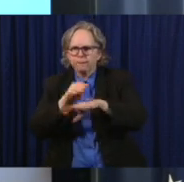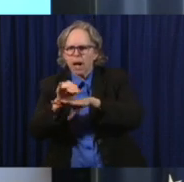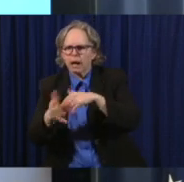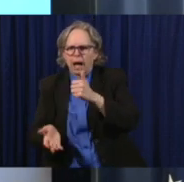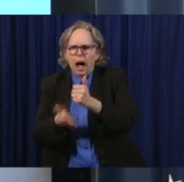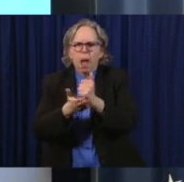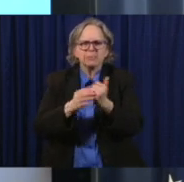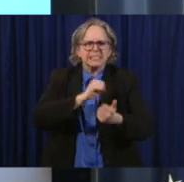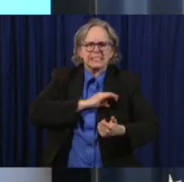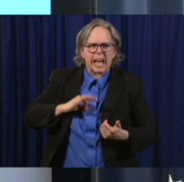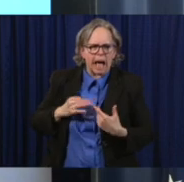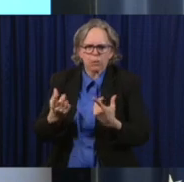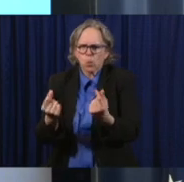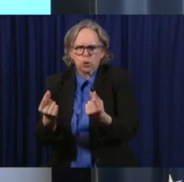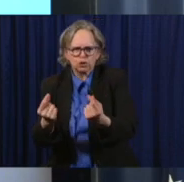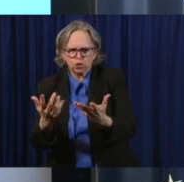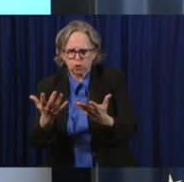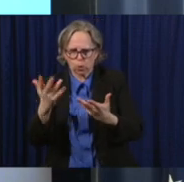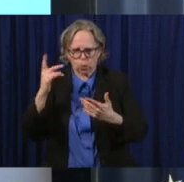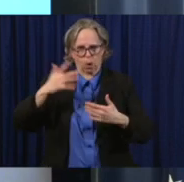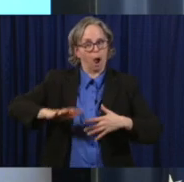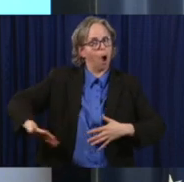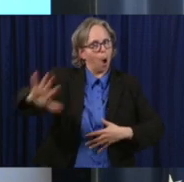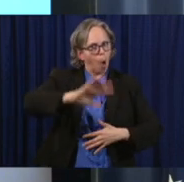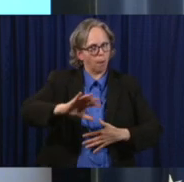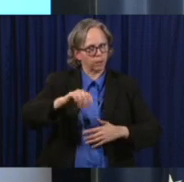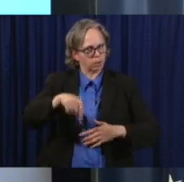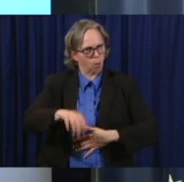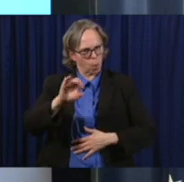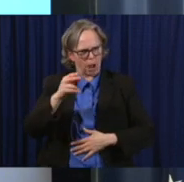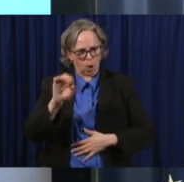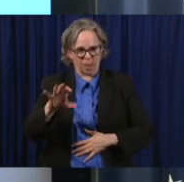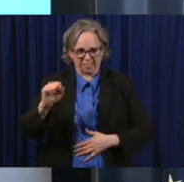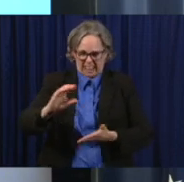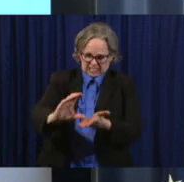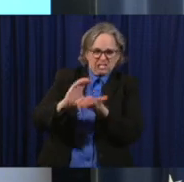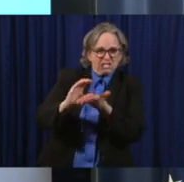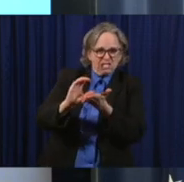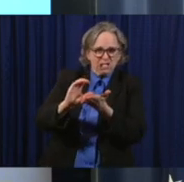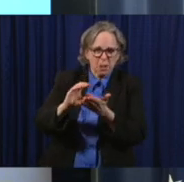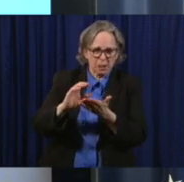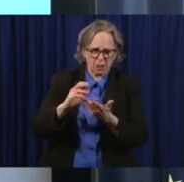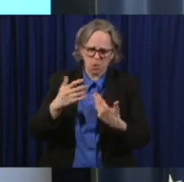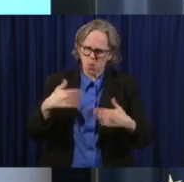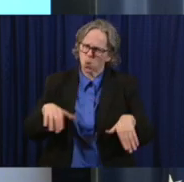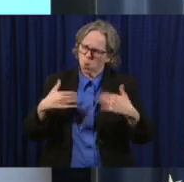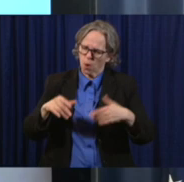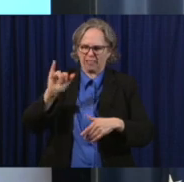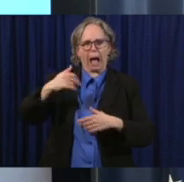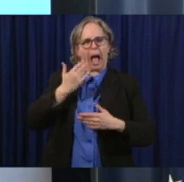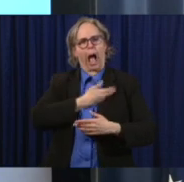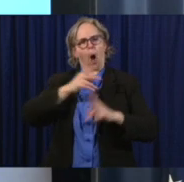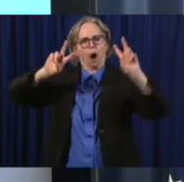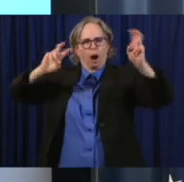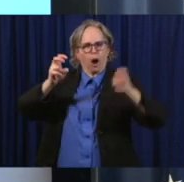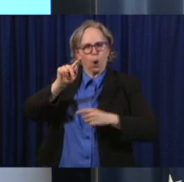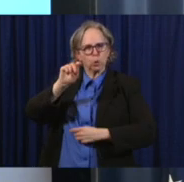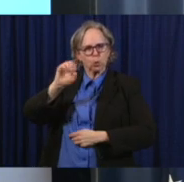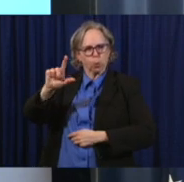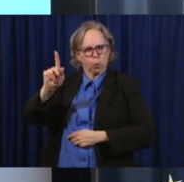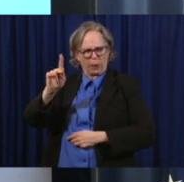the state. And that toolkit that was released in early April is being revised now and updated with the